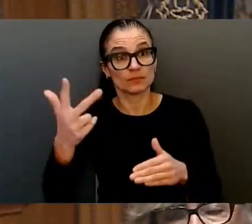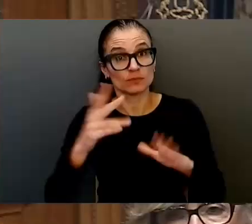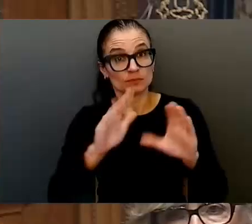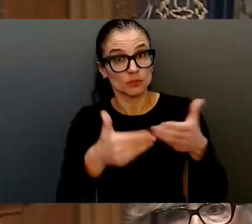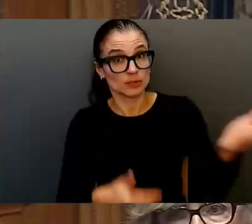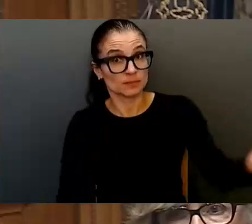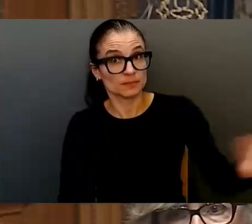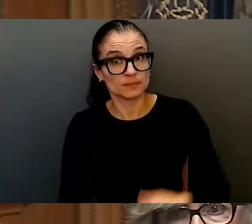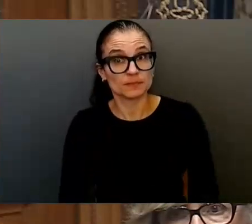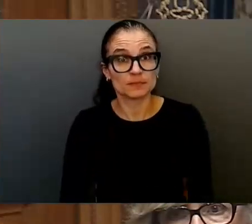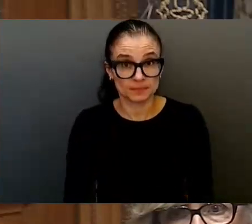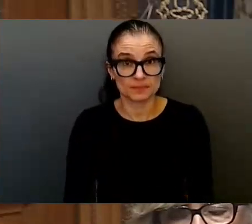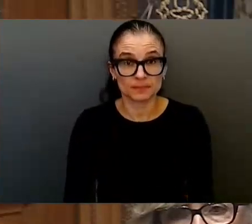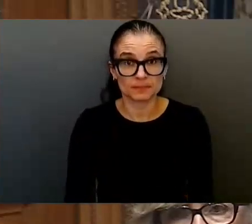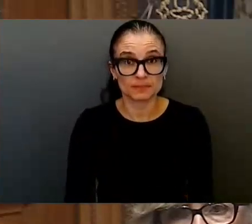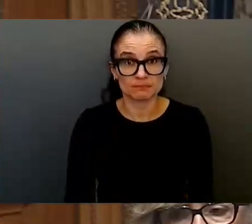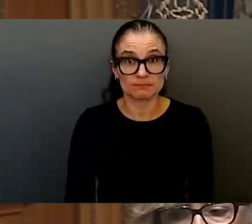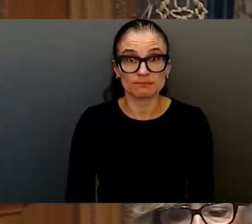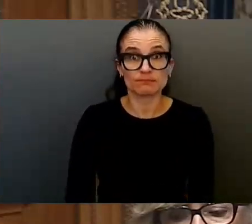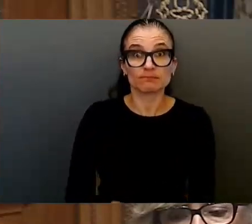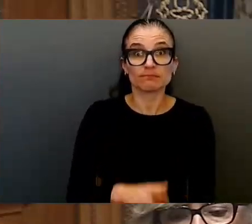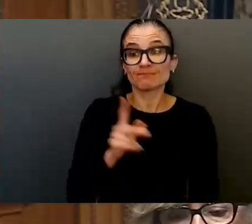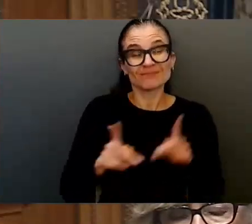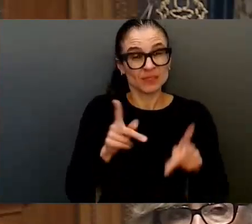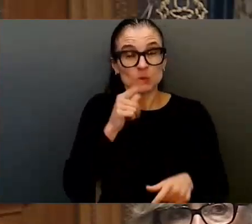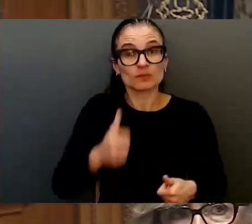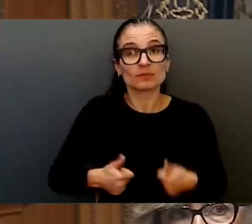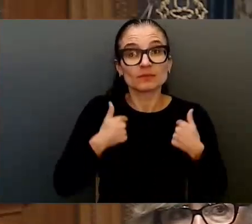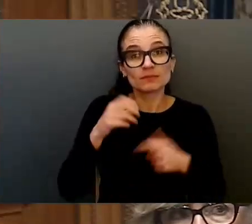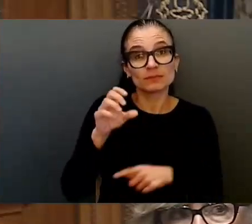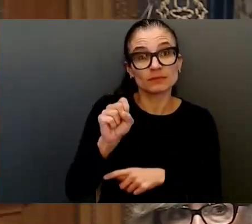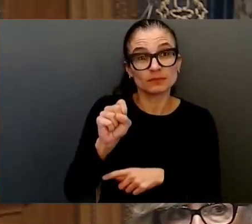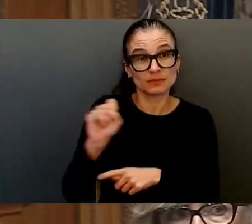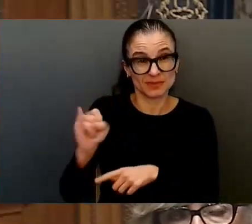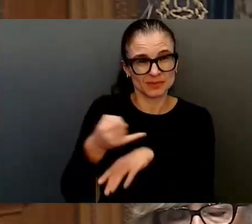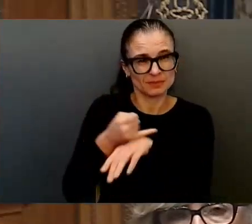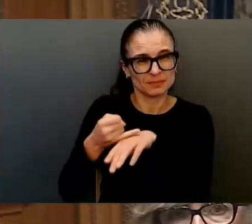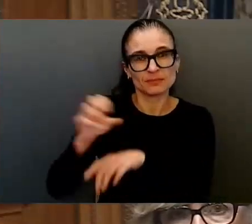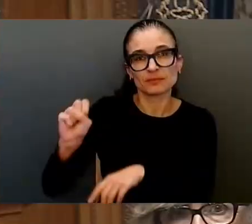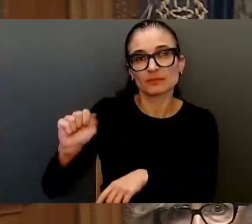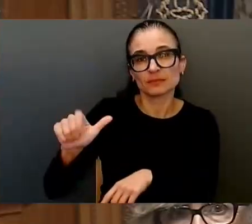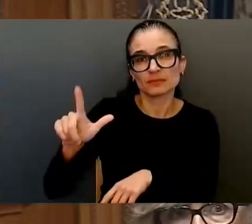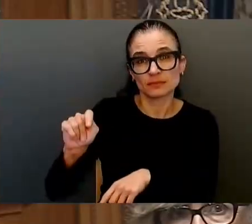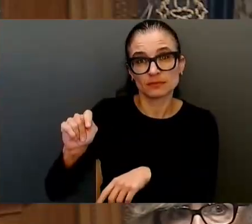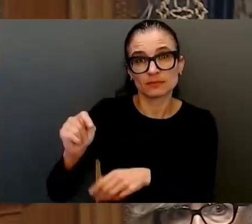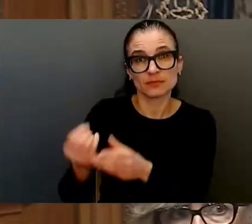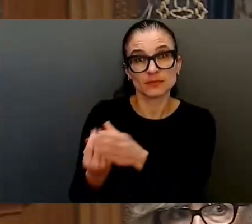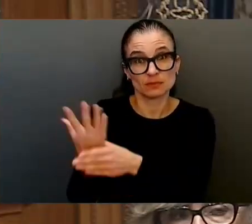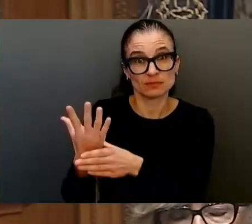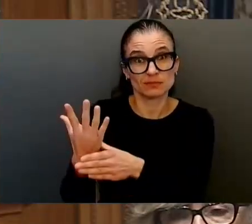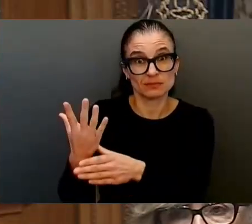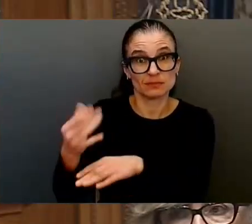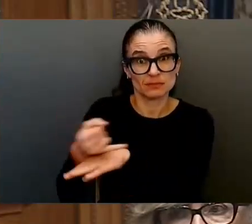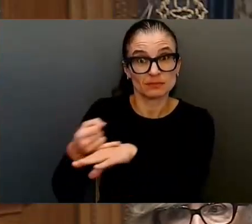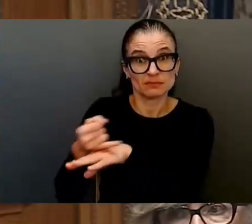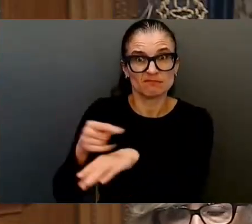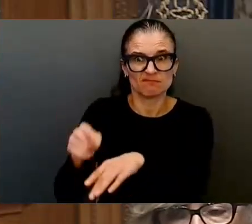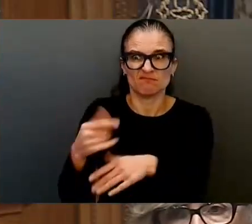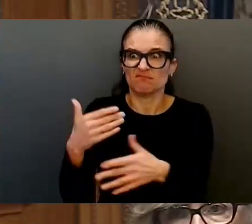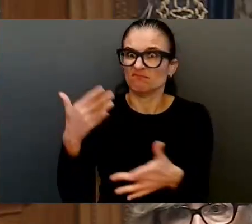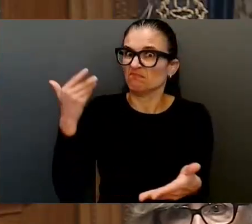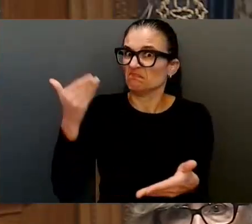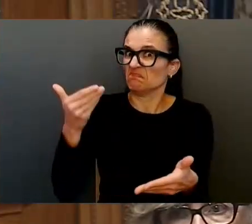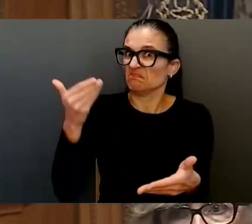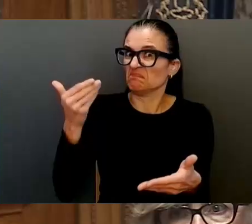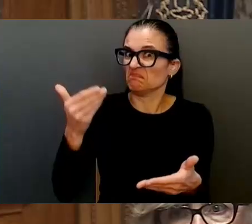from a crisis. Island Health is cutting funding for overtime and agency staffing in long-term